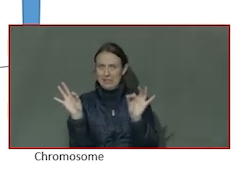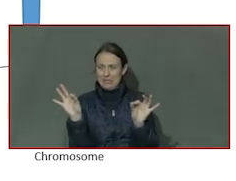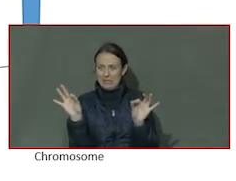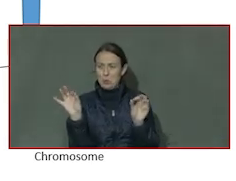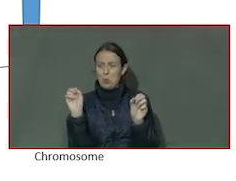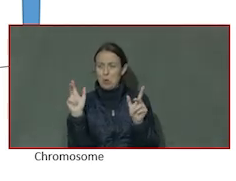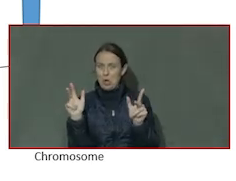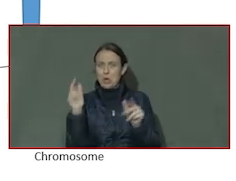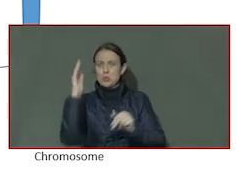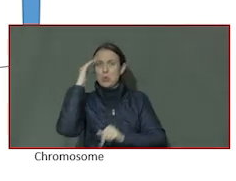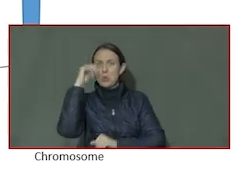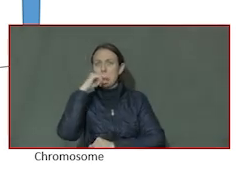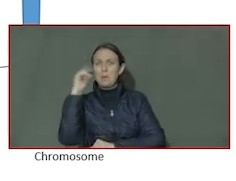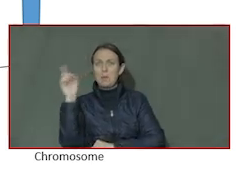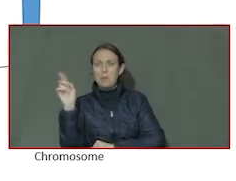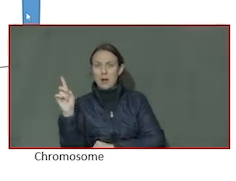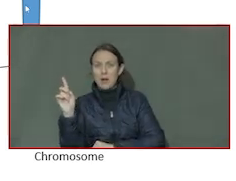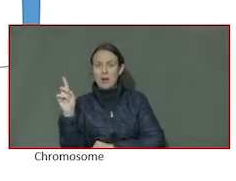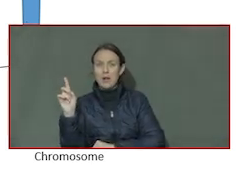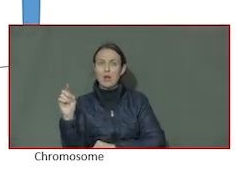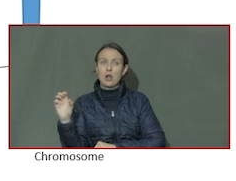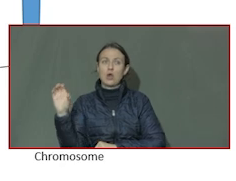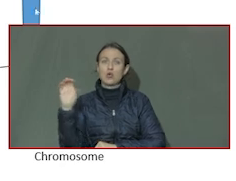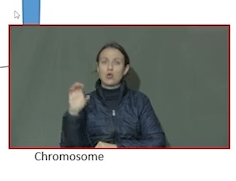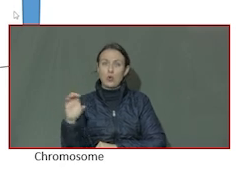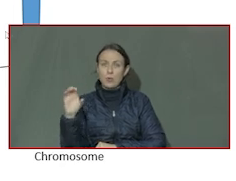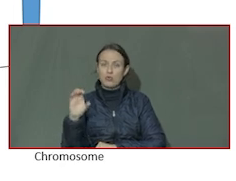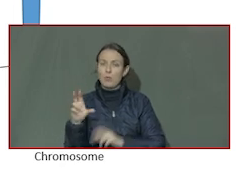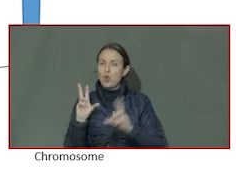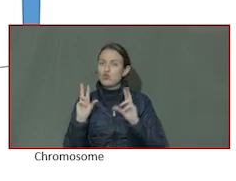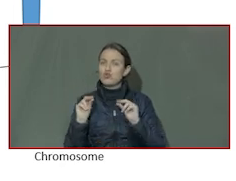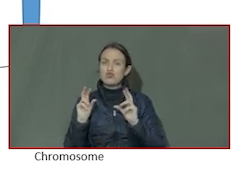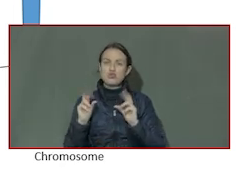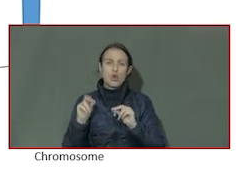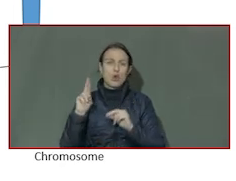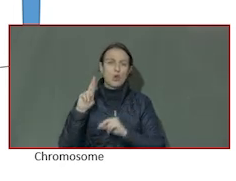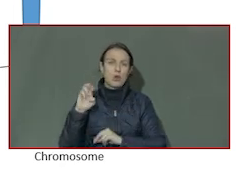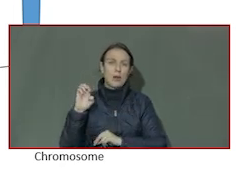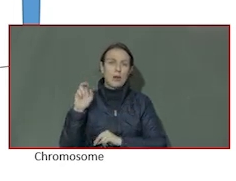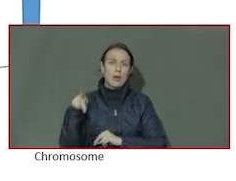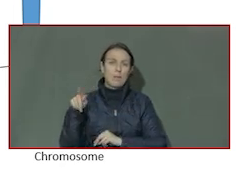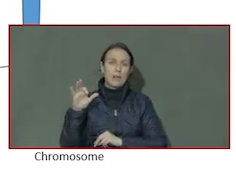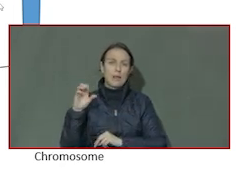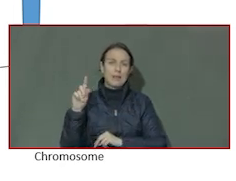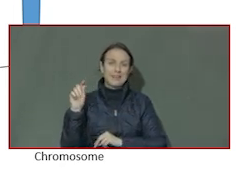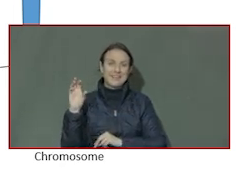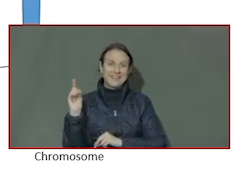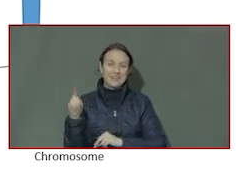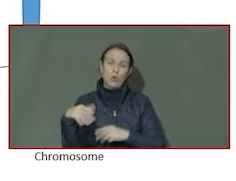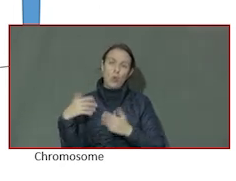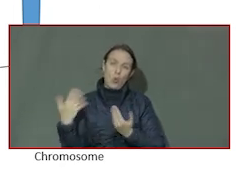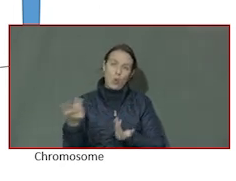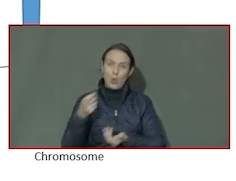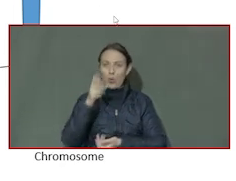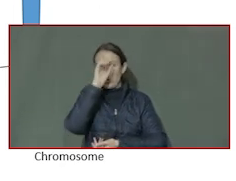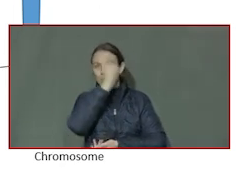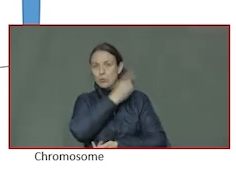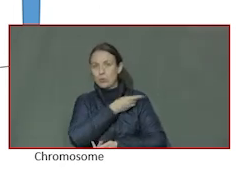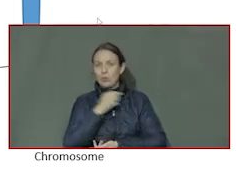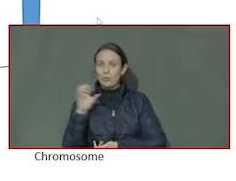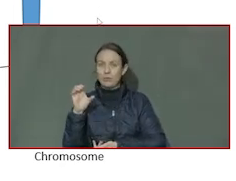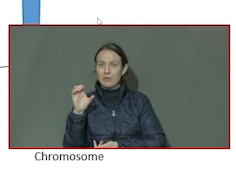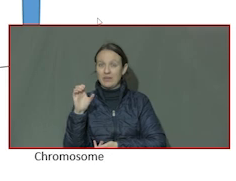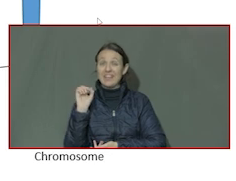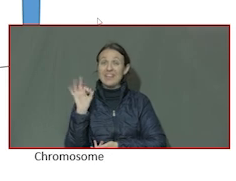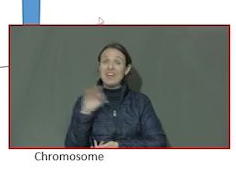a chromosome that is unreplicated or a daughter chromosome. So if they ask you if they are